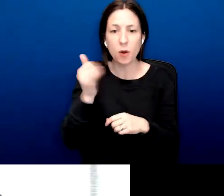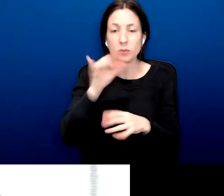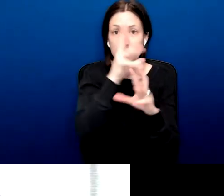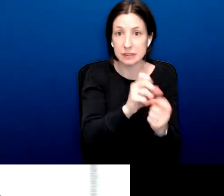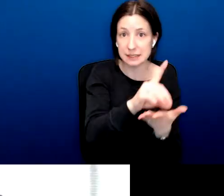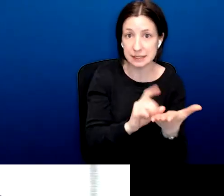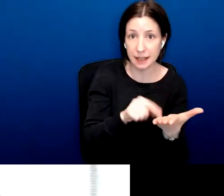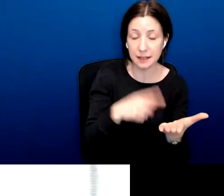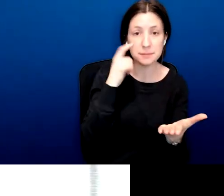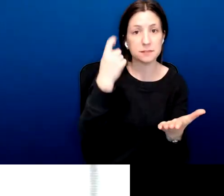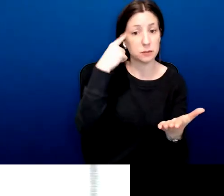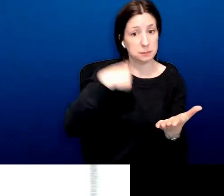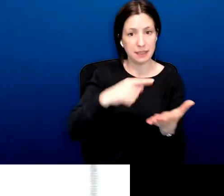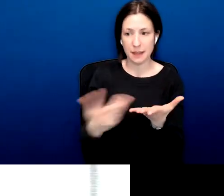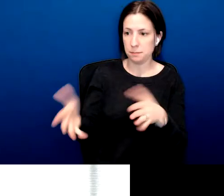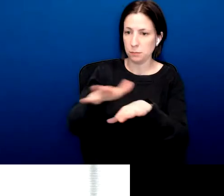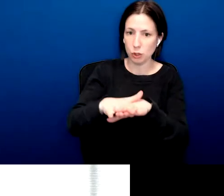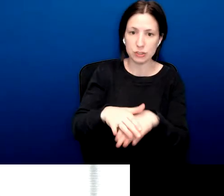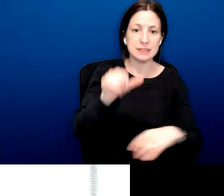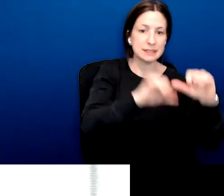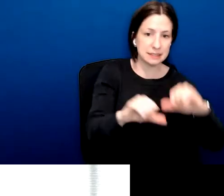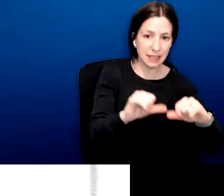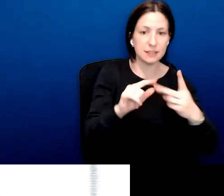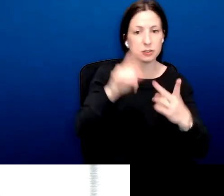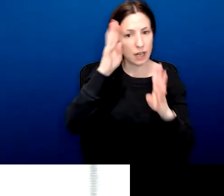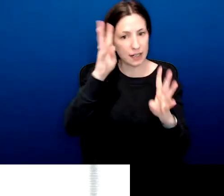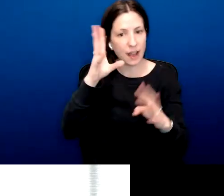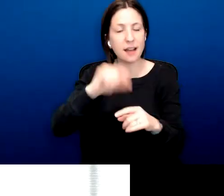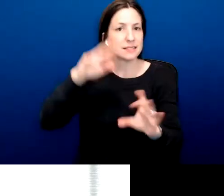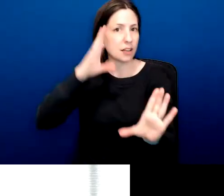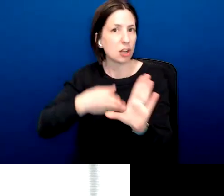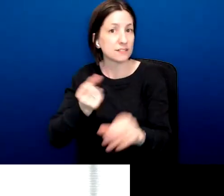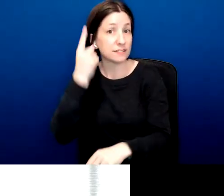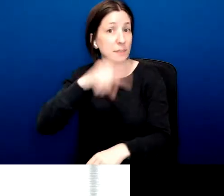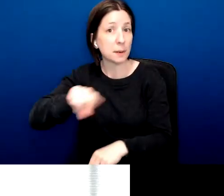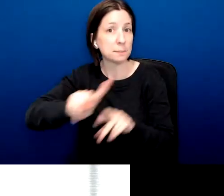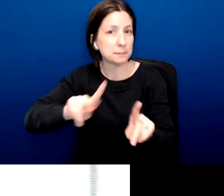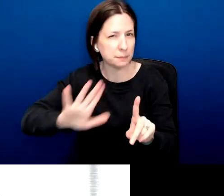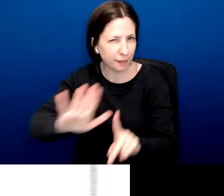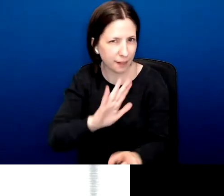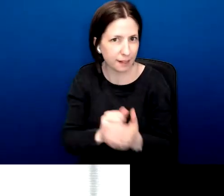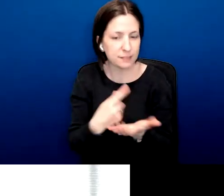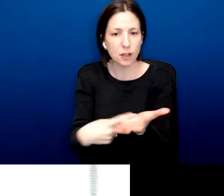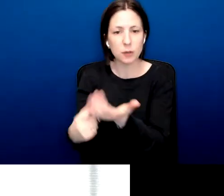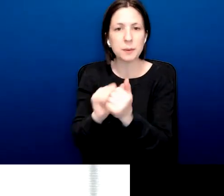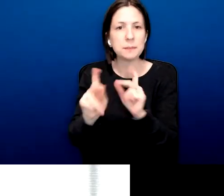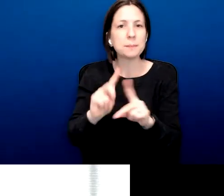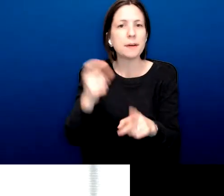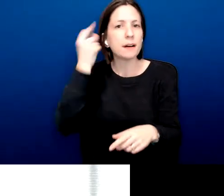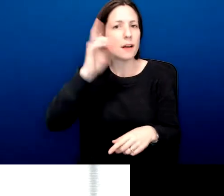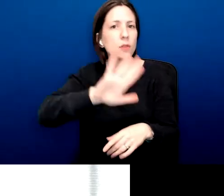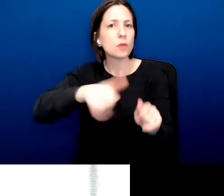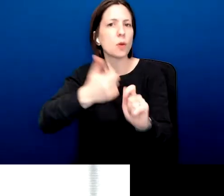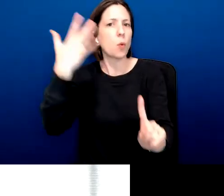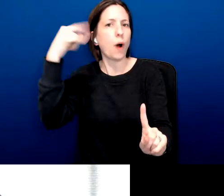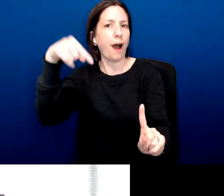it merges areas of science, creativity, and psychology of understanding people, talking to people, and getting the why behind our interactions in this